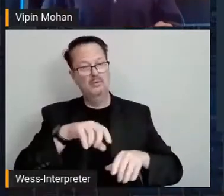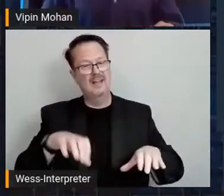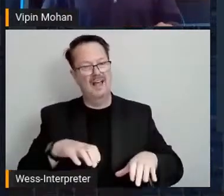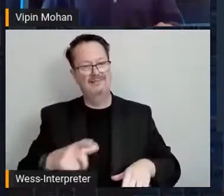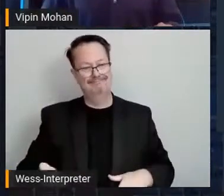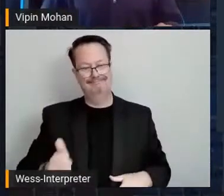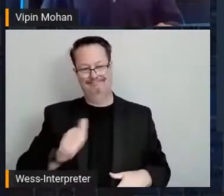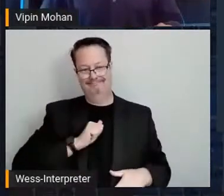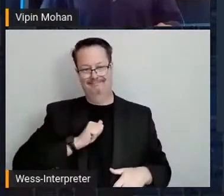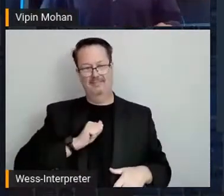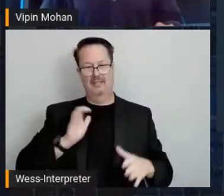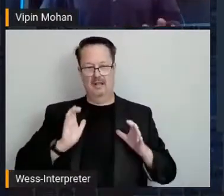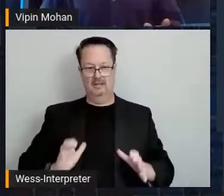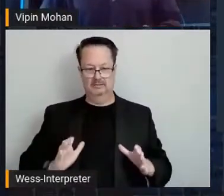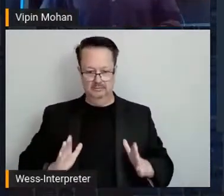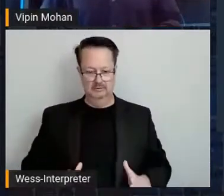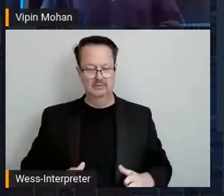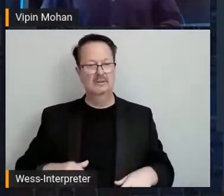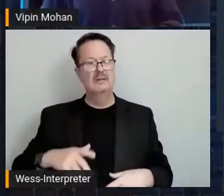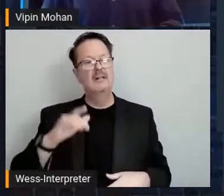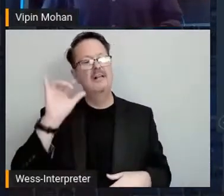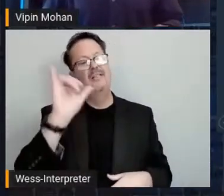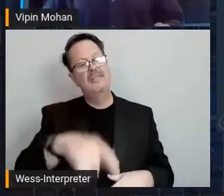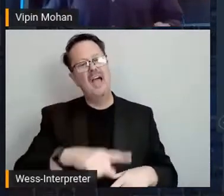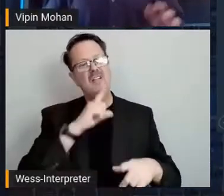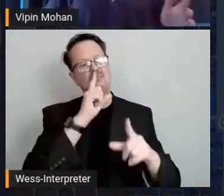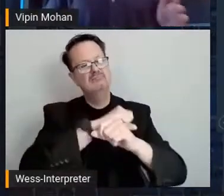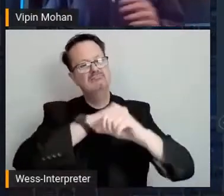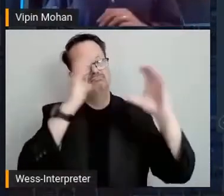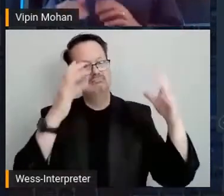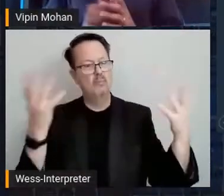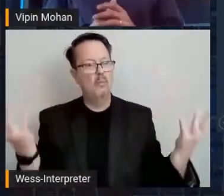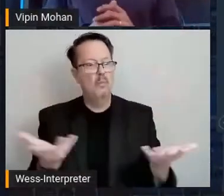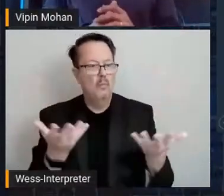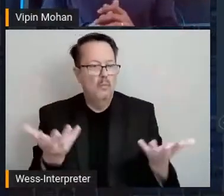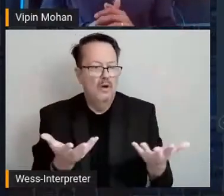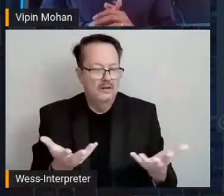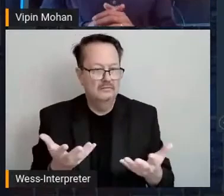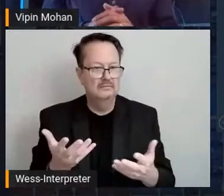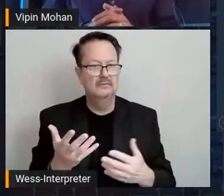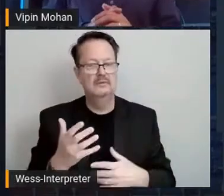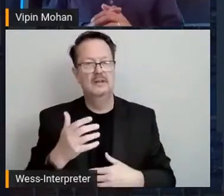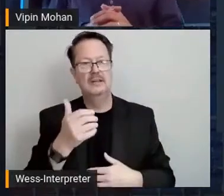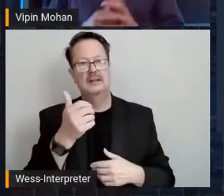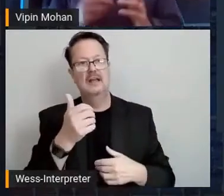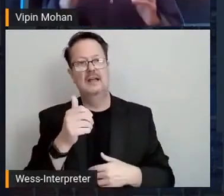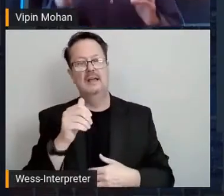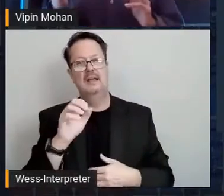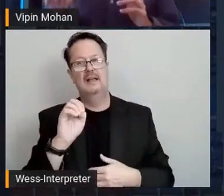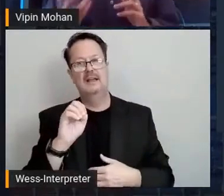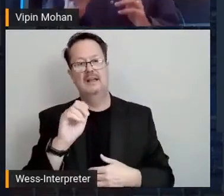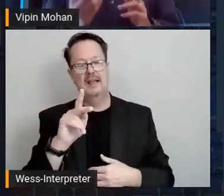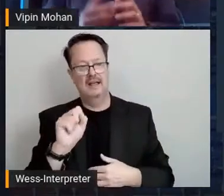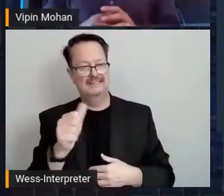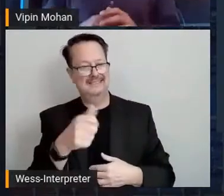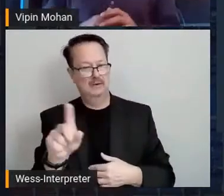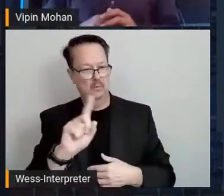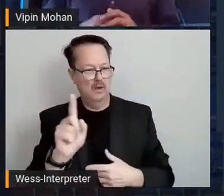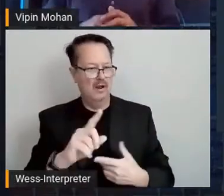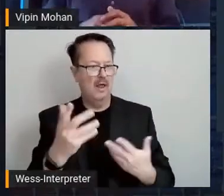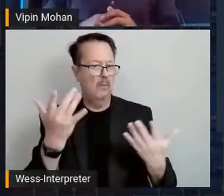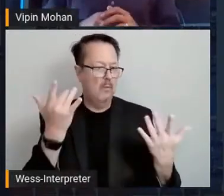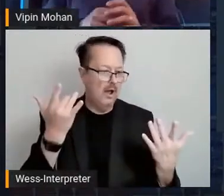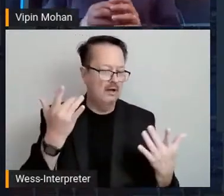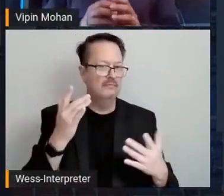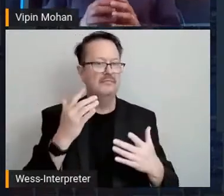customer. So that's a high-level overview of what EKS Anywhere is and why we built it. And Vignesh will now